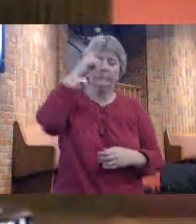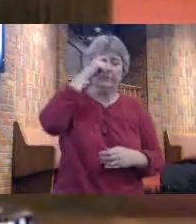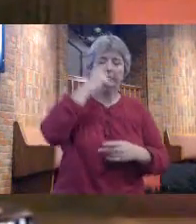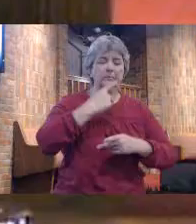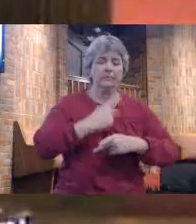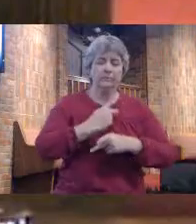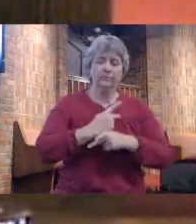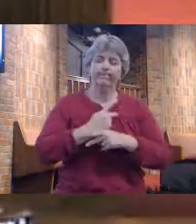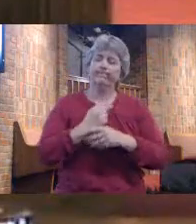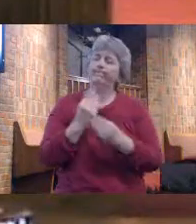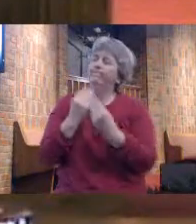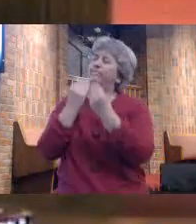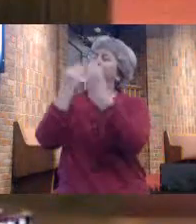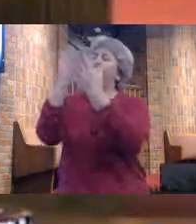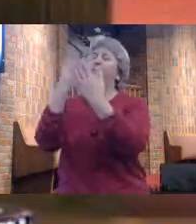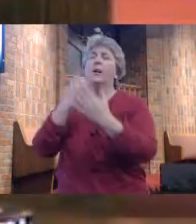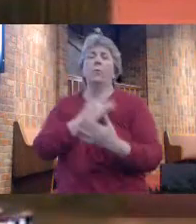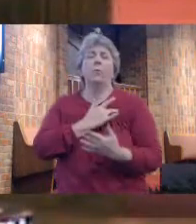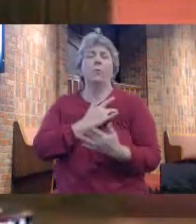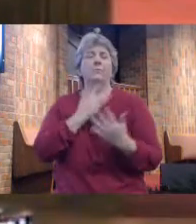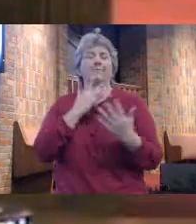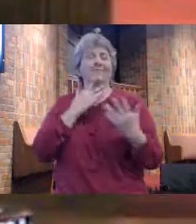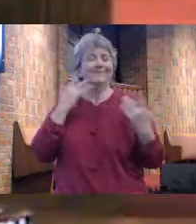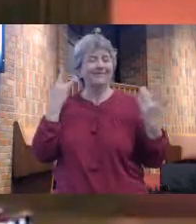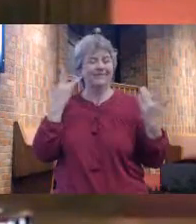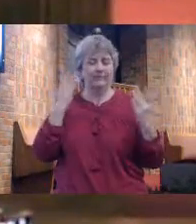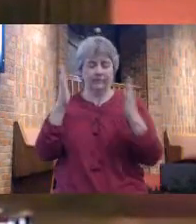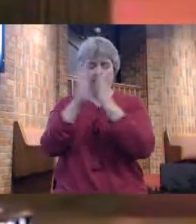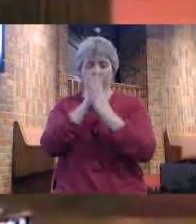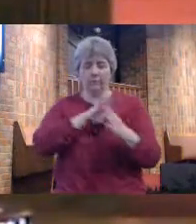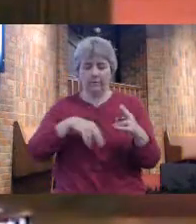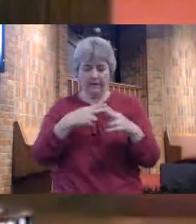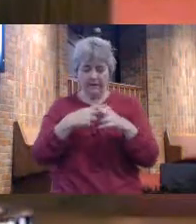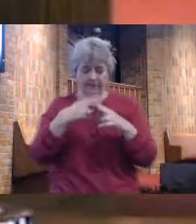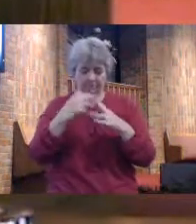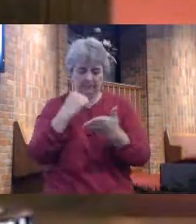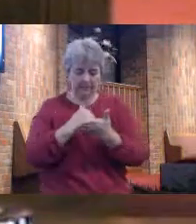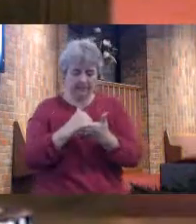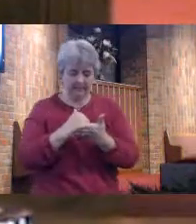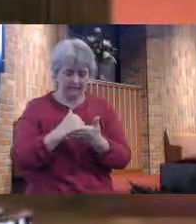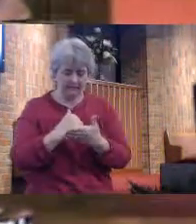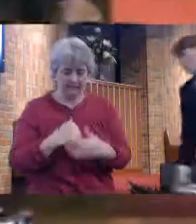what is rightfully thine with a cheerful heart. We ask these things in Christ's name. Amen.